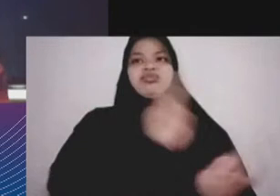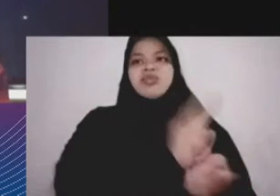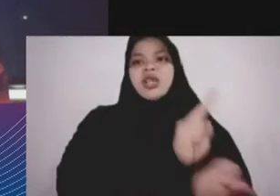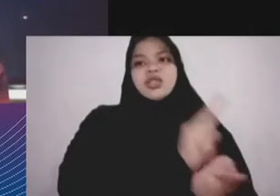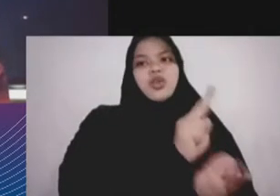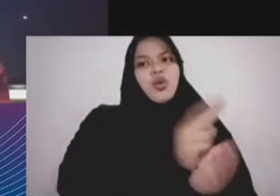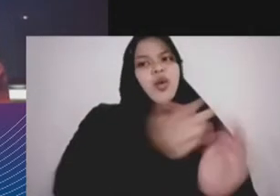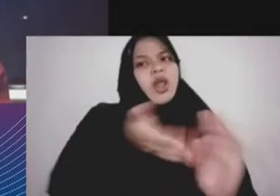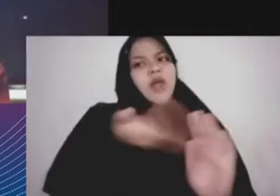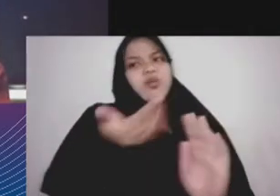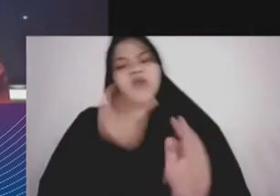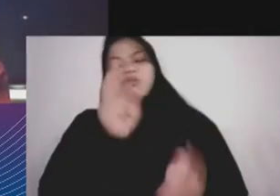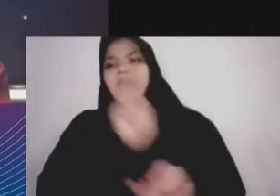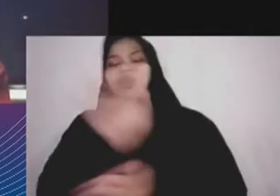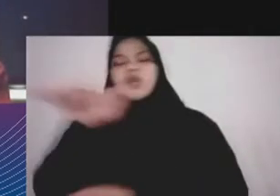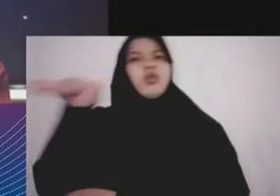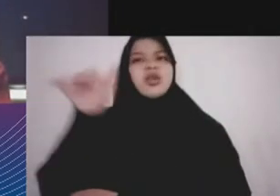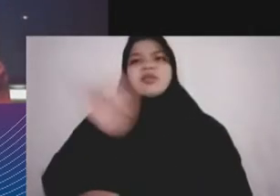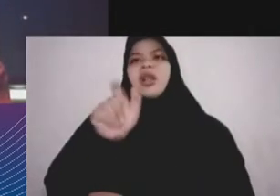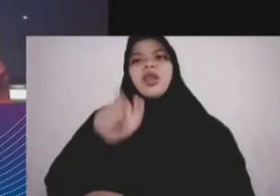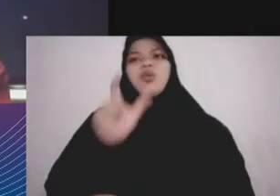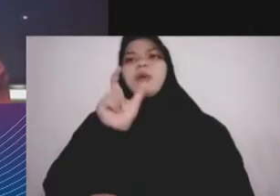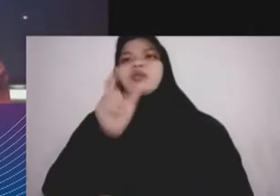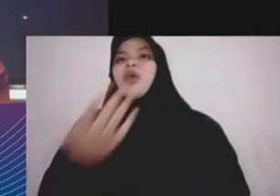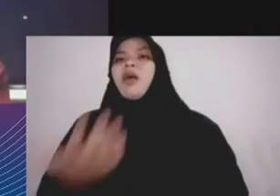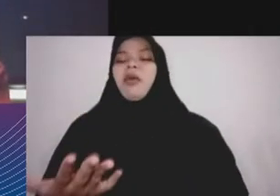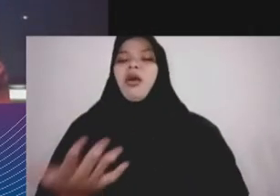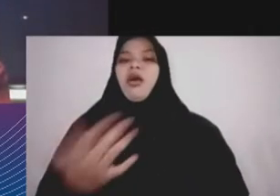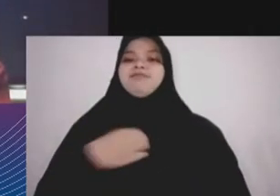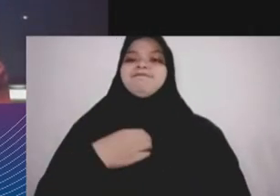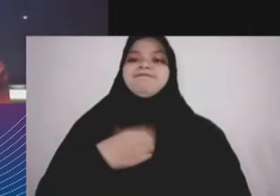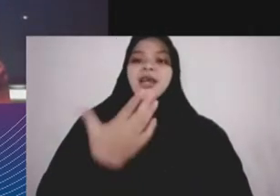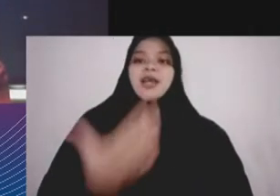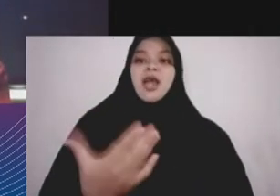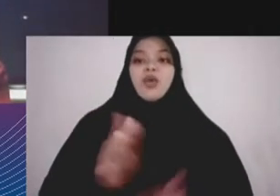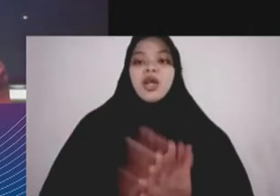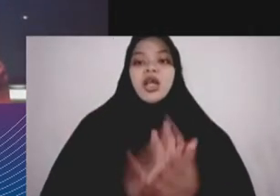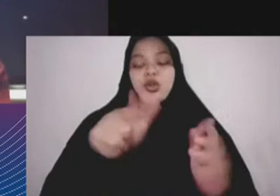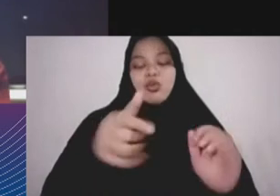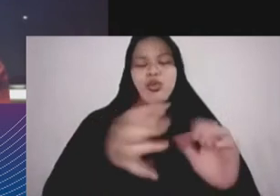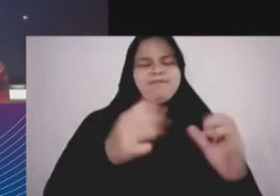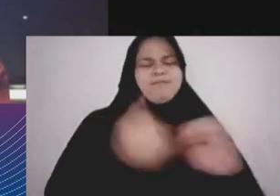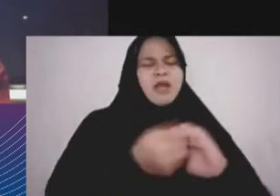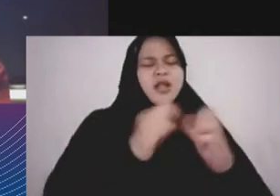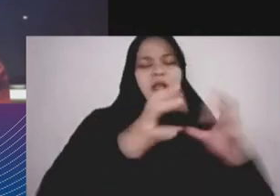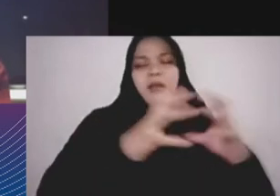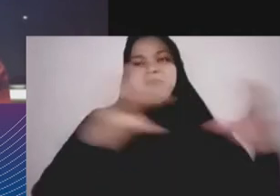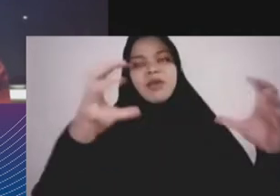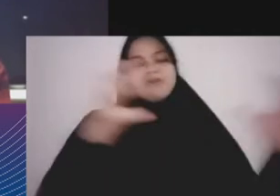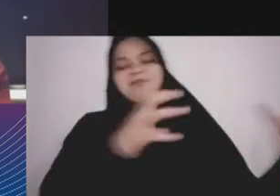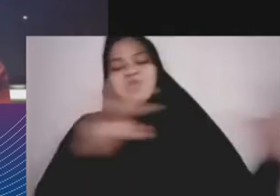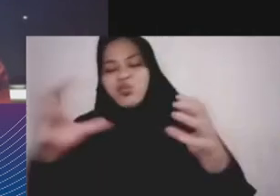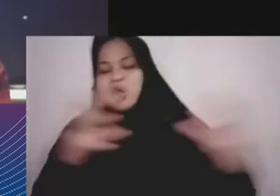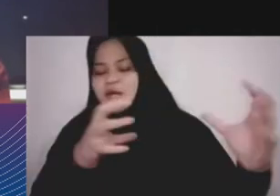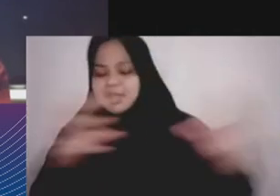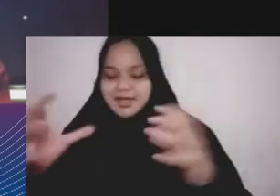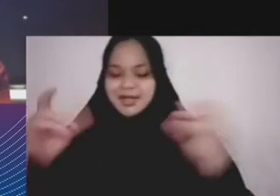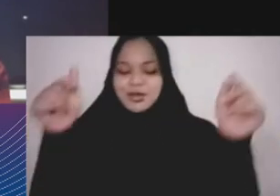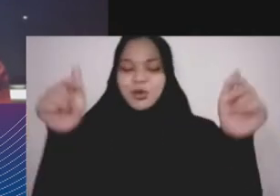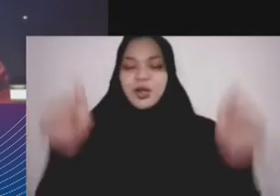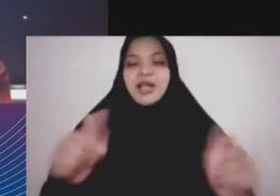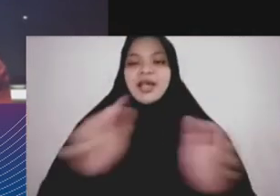whatever, something like that. That's the one that create a lot of problem. There's you know, a controversy, and then some. So that's